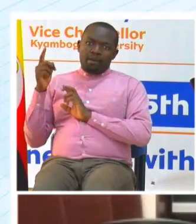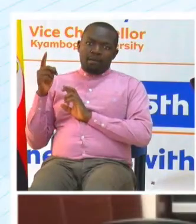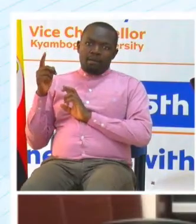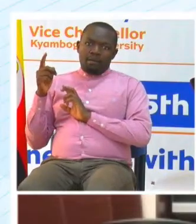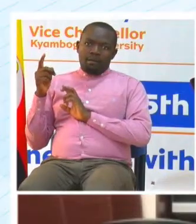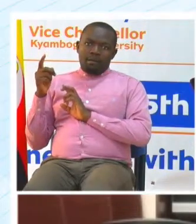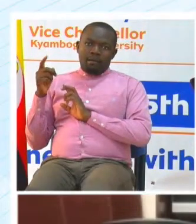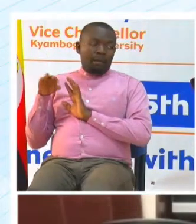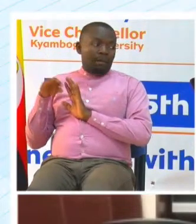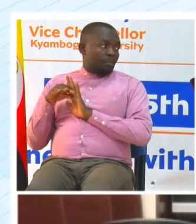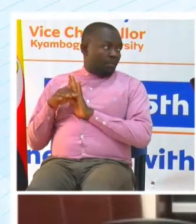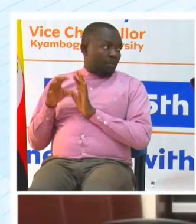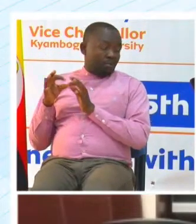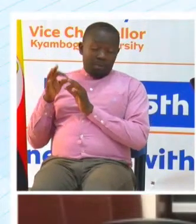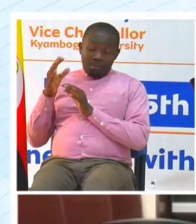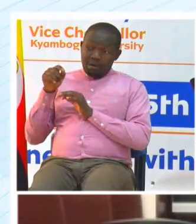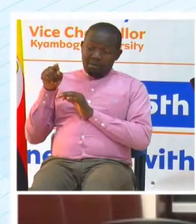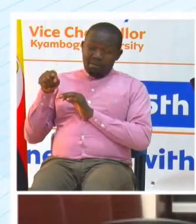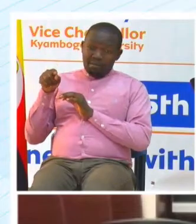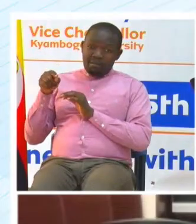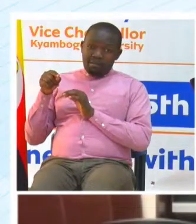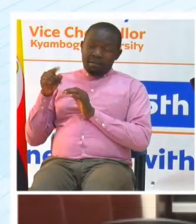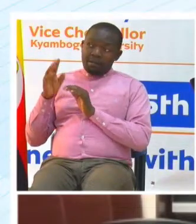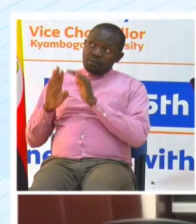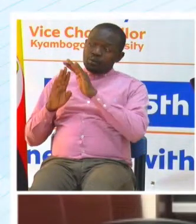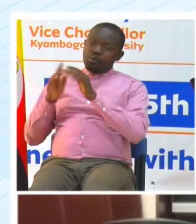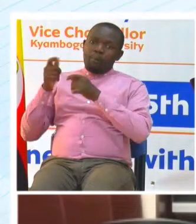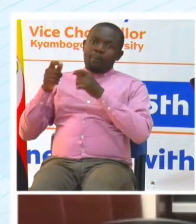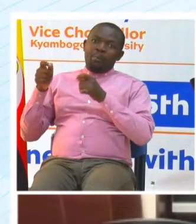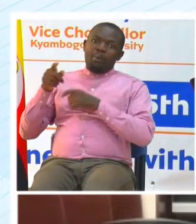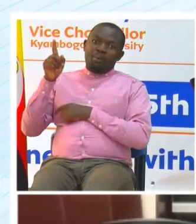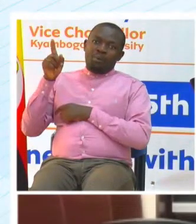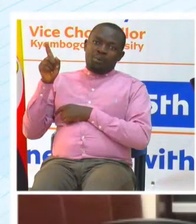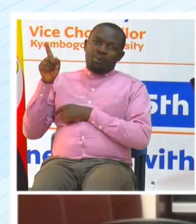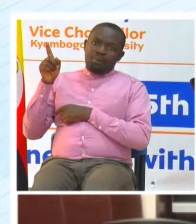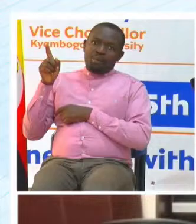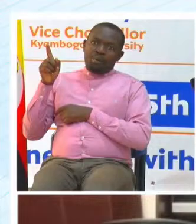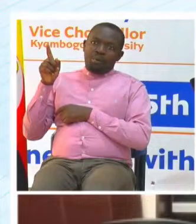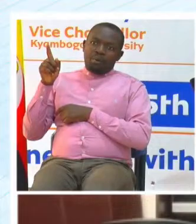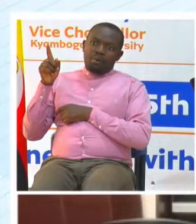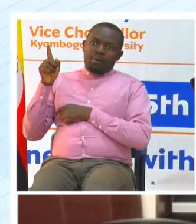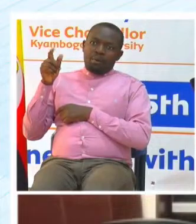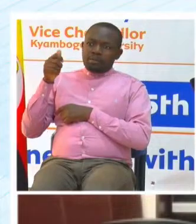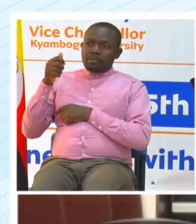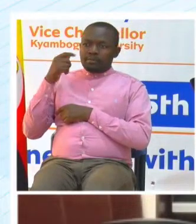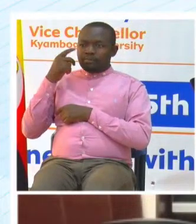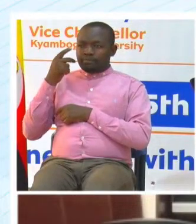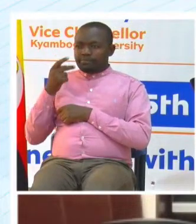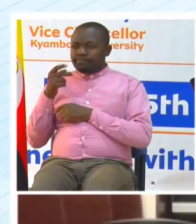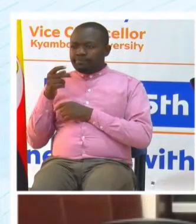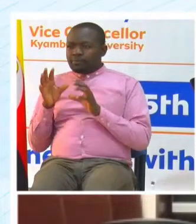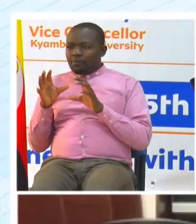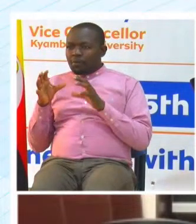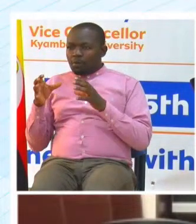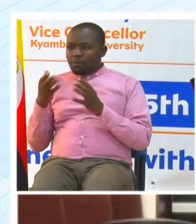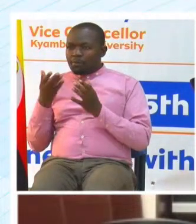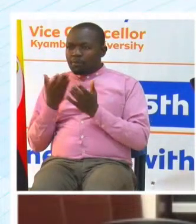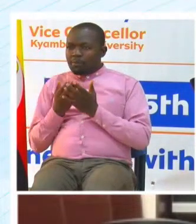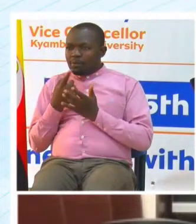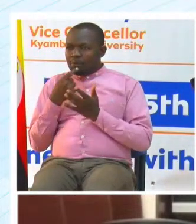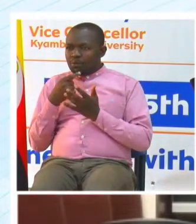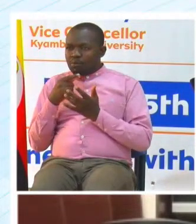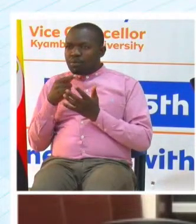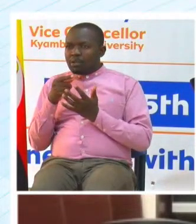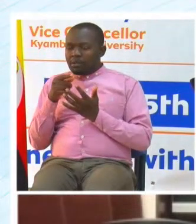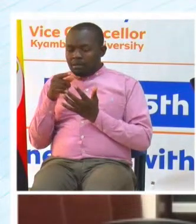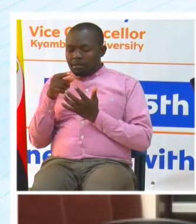because that's one of the top people that actually choose the students that will be joining the program. So by the